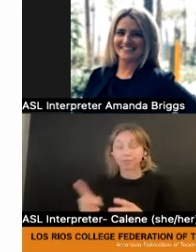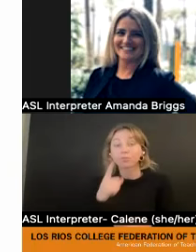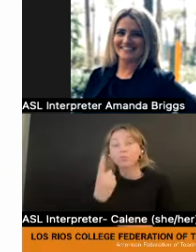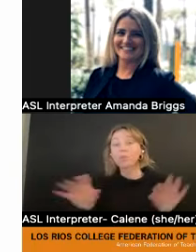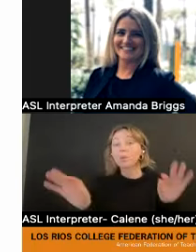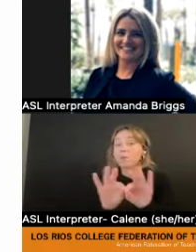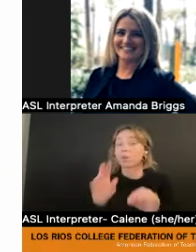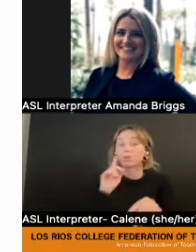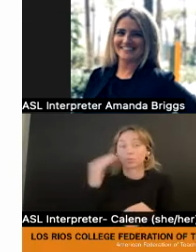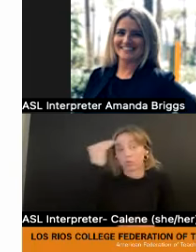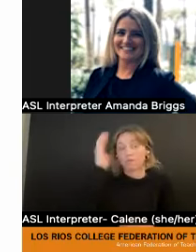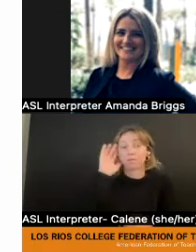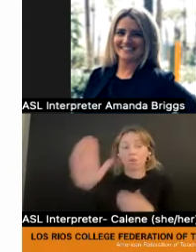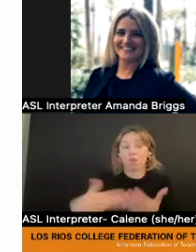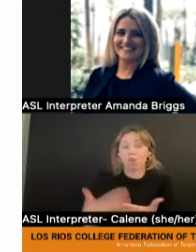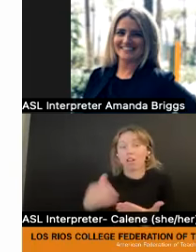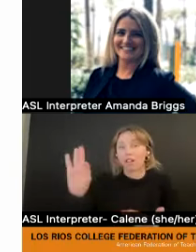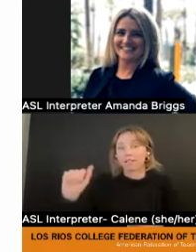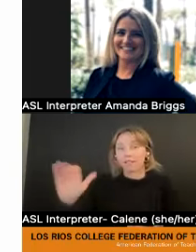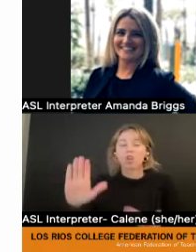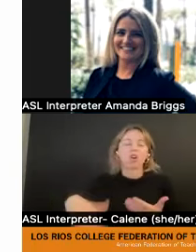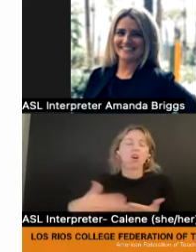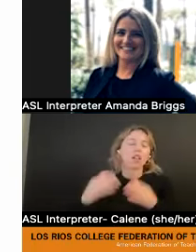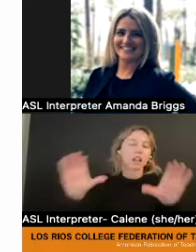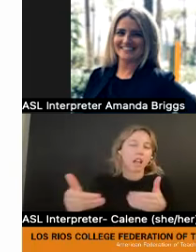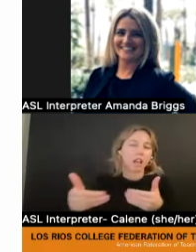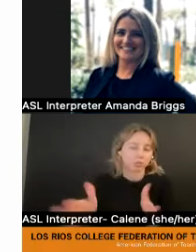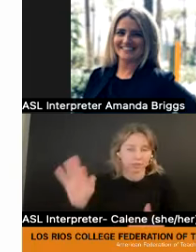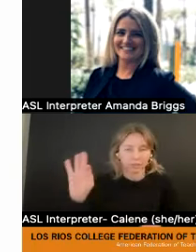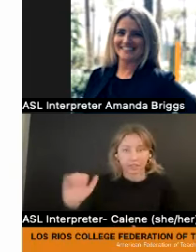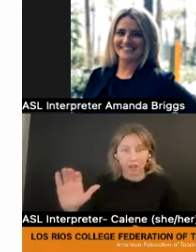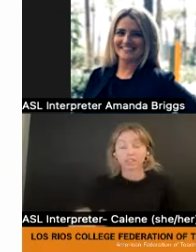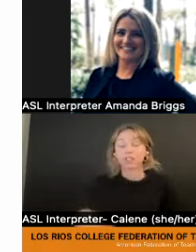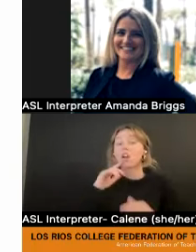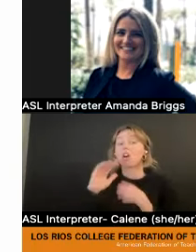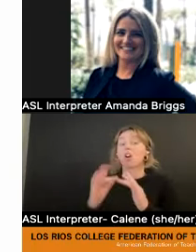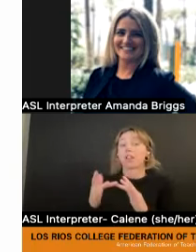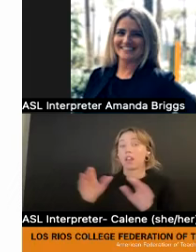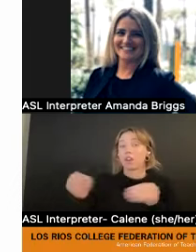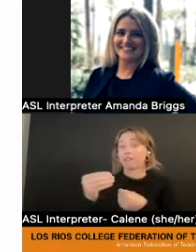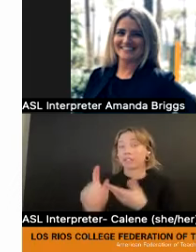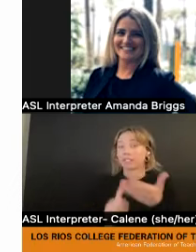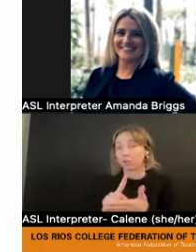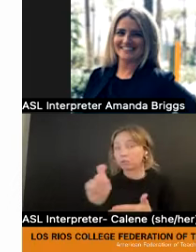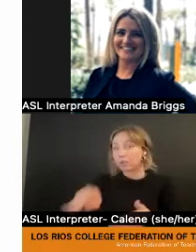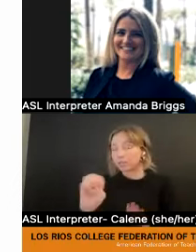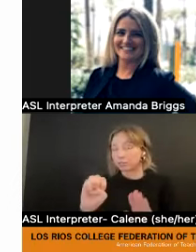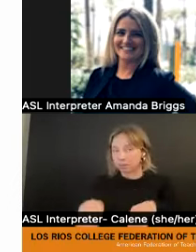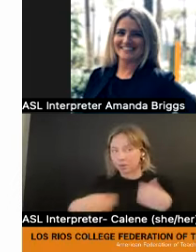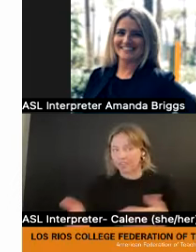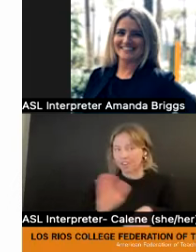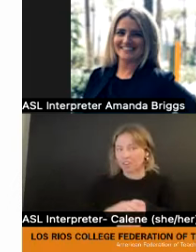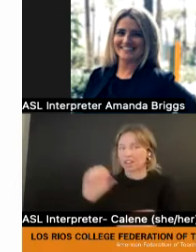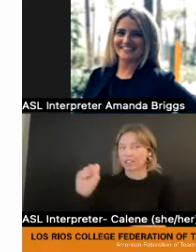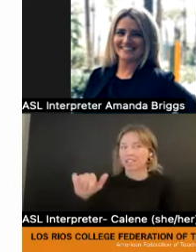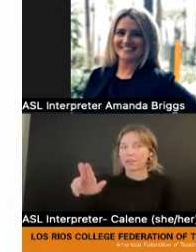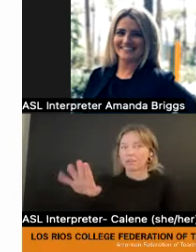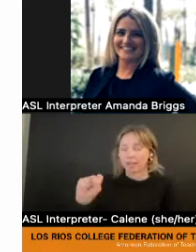faculty, all classroom faculty, is that online office hours must be provided in the syllabus. It might be time and day